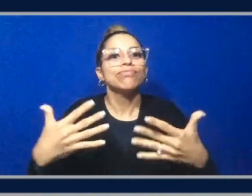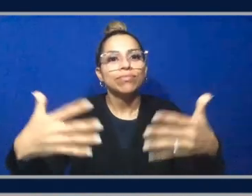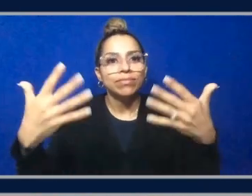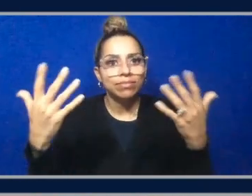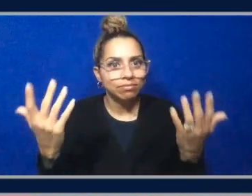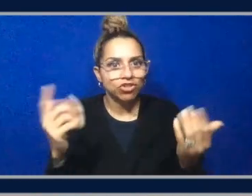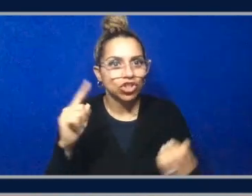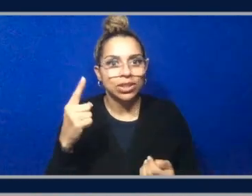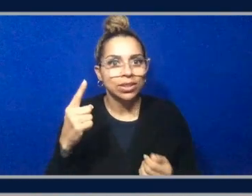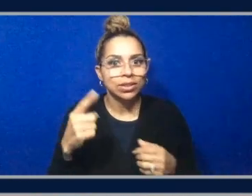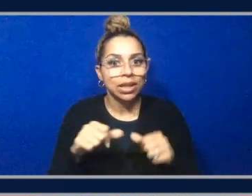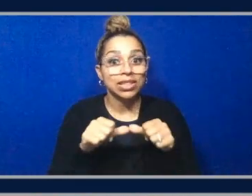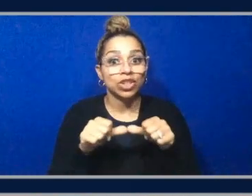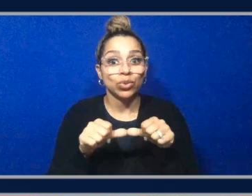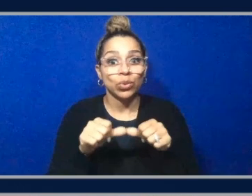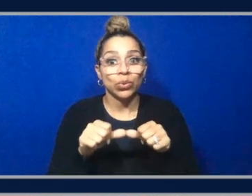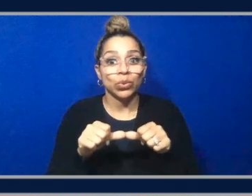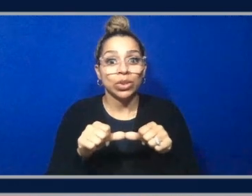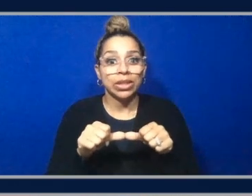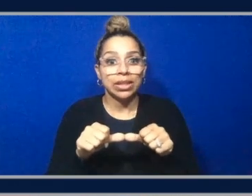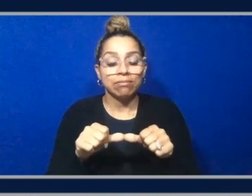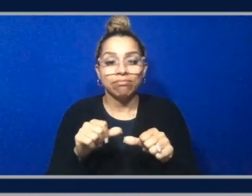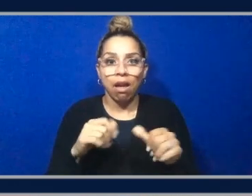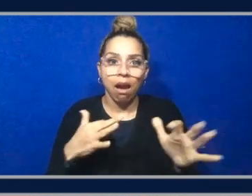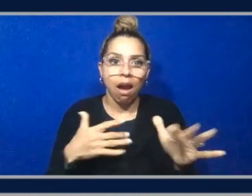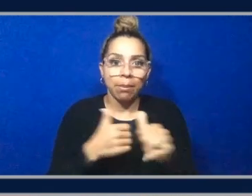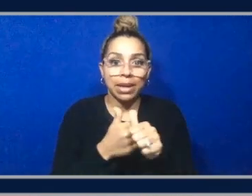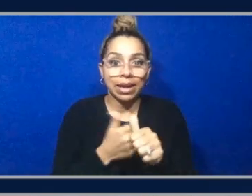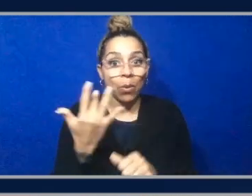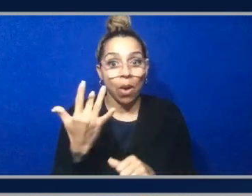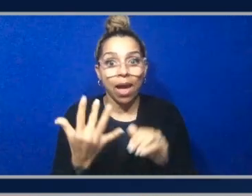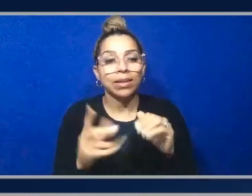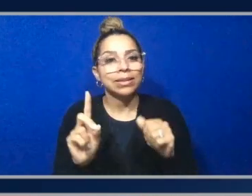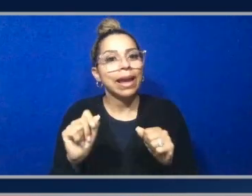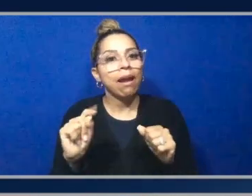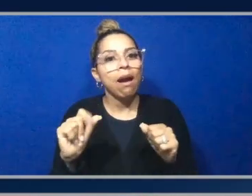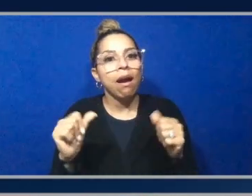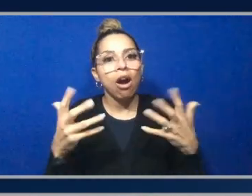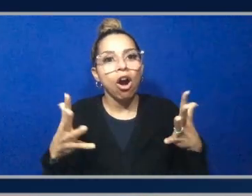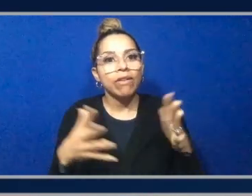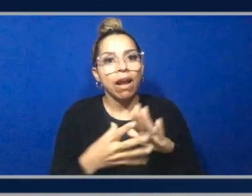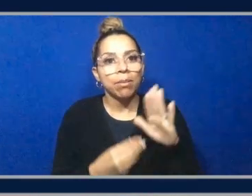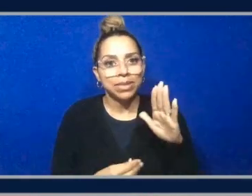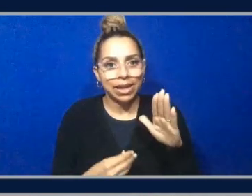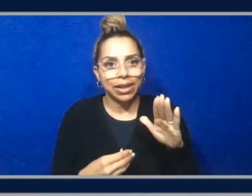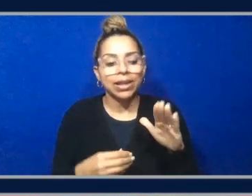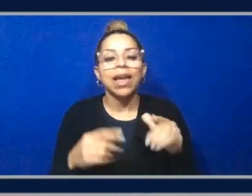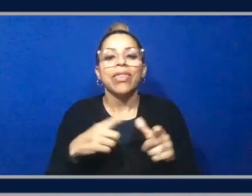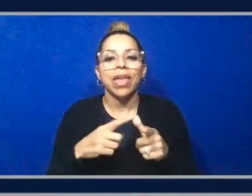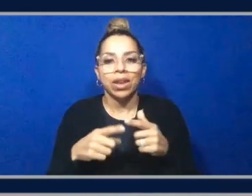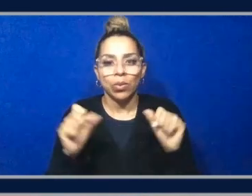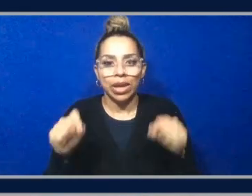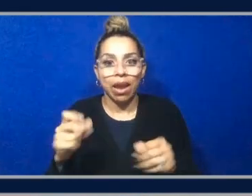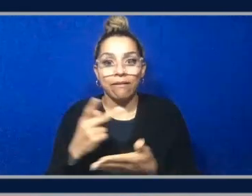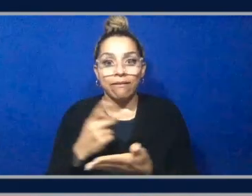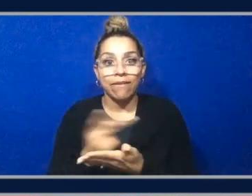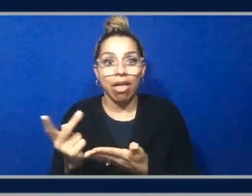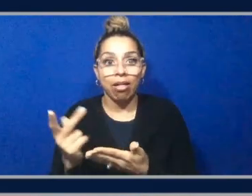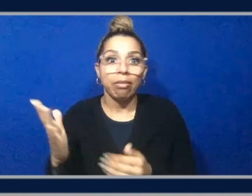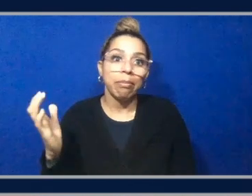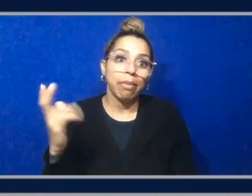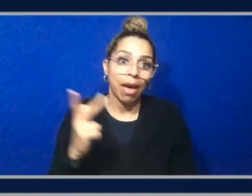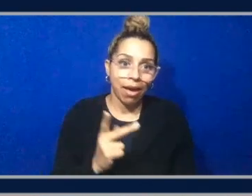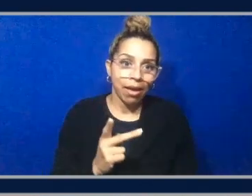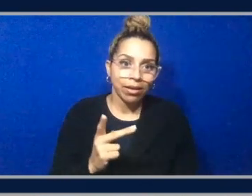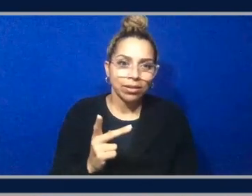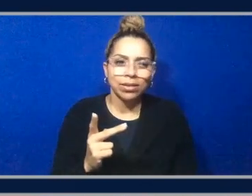continuing updating that sorted set, right? Because the data has been replicated. Okay. And then we can fail back. And that works in